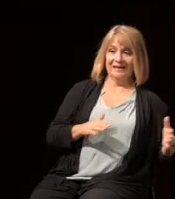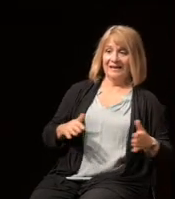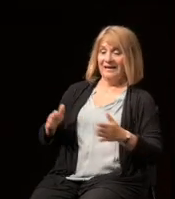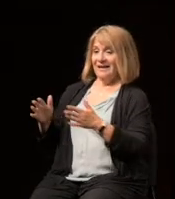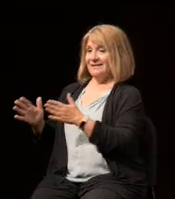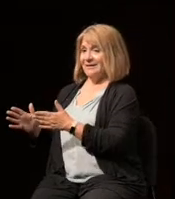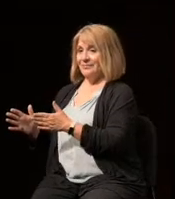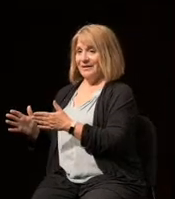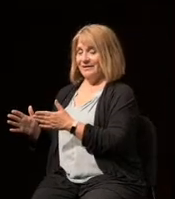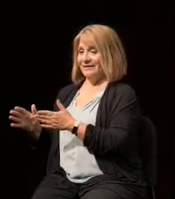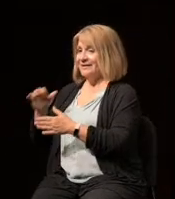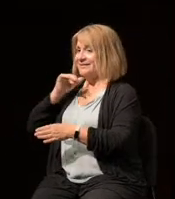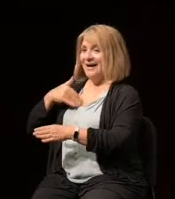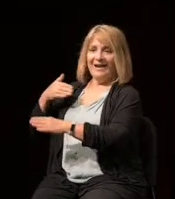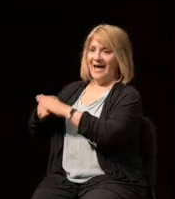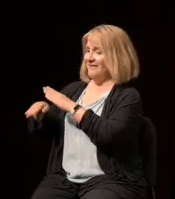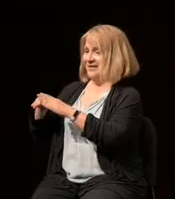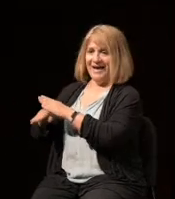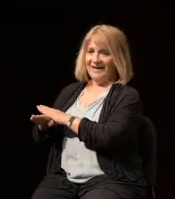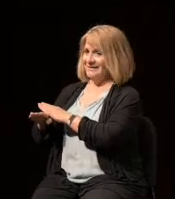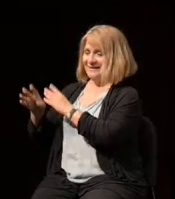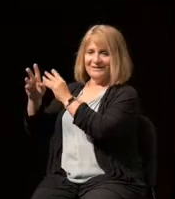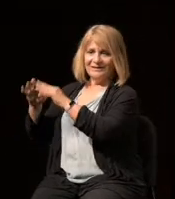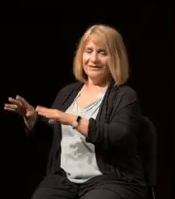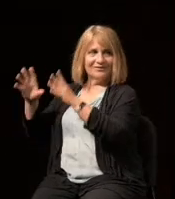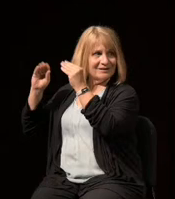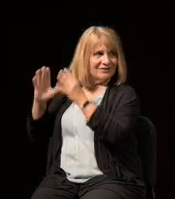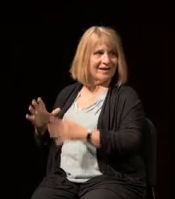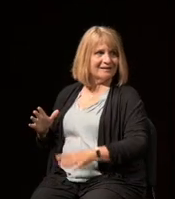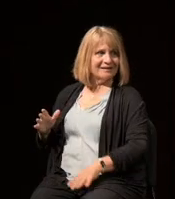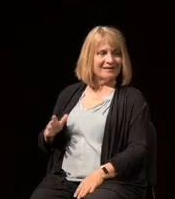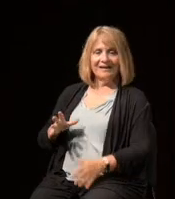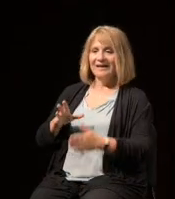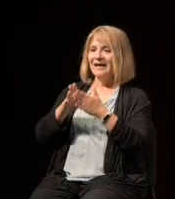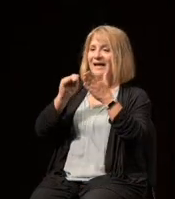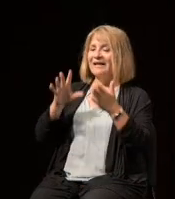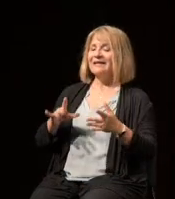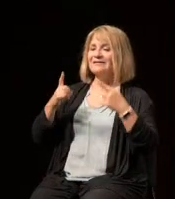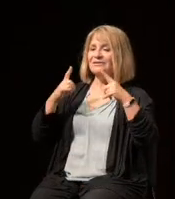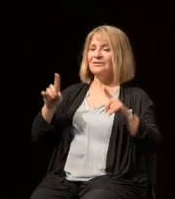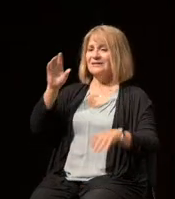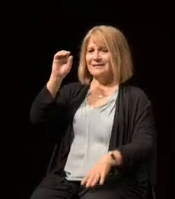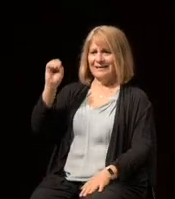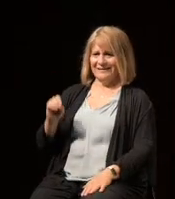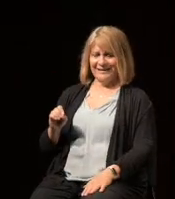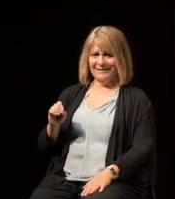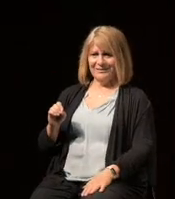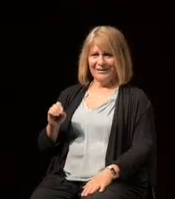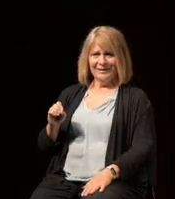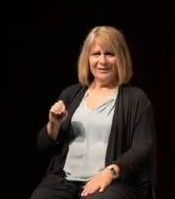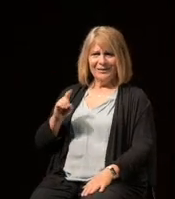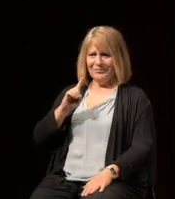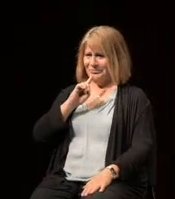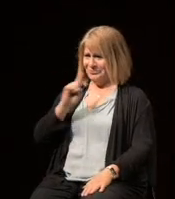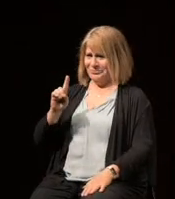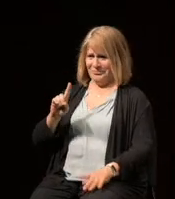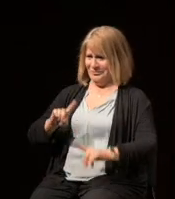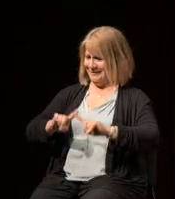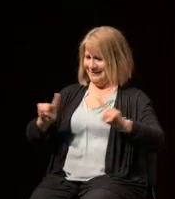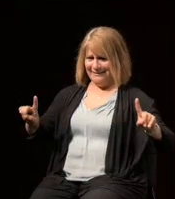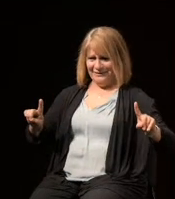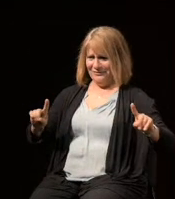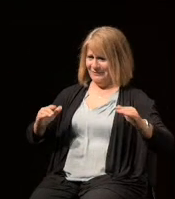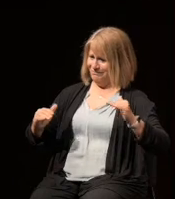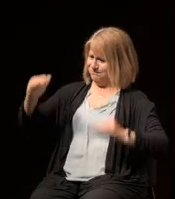not having access to a diverse faculty. And the student success rates were pretty exponential,